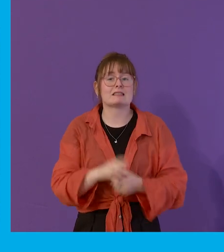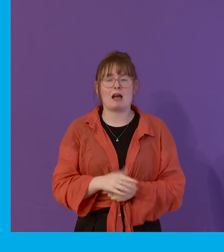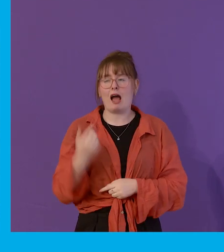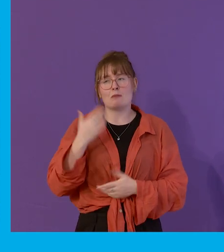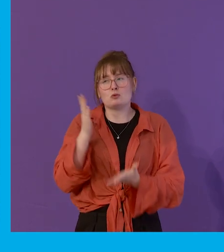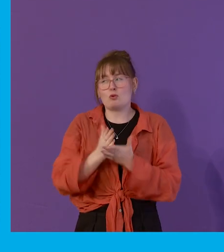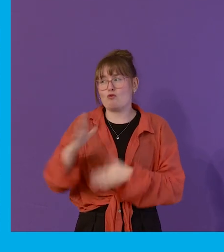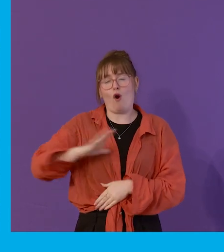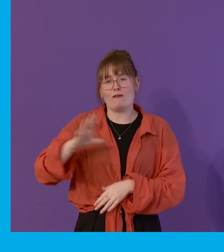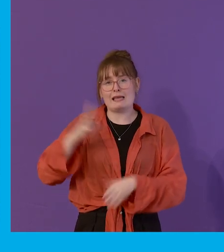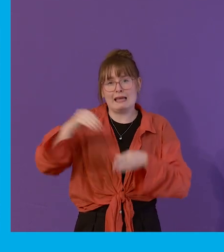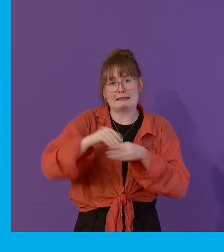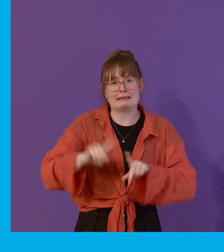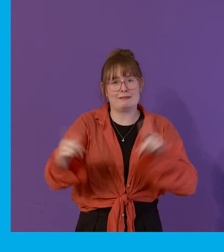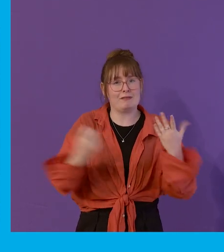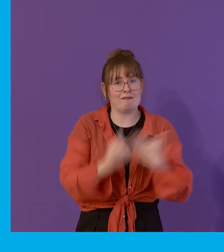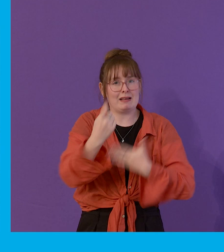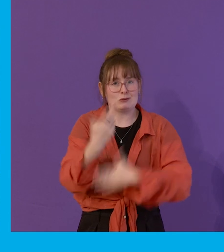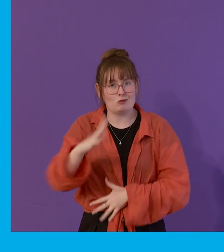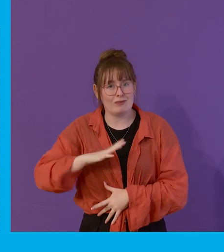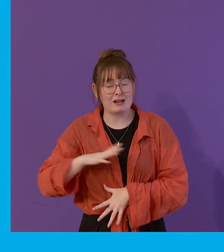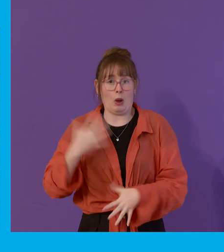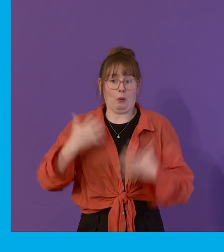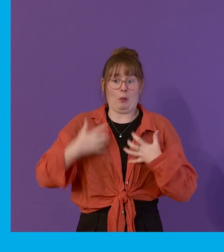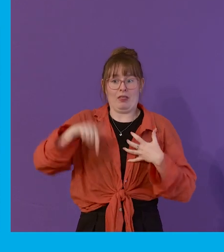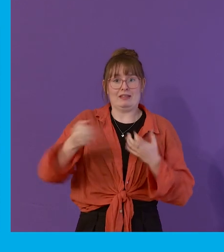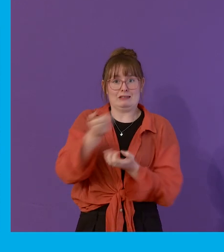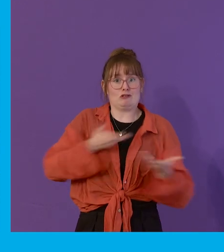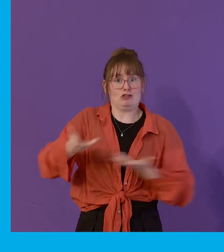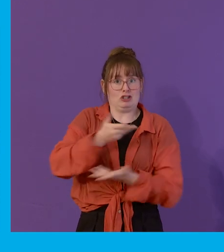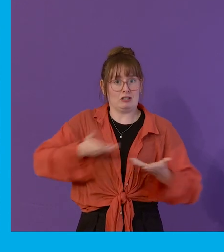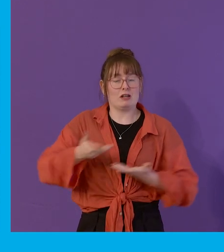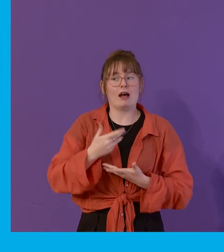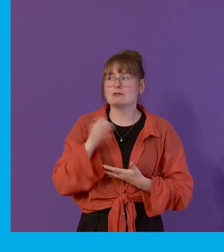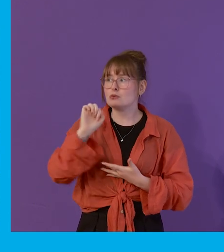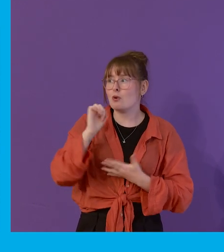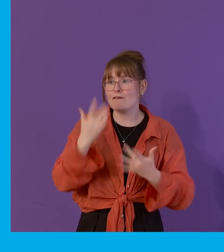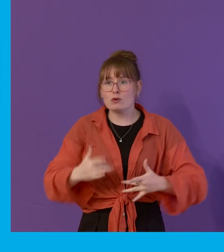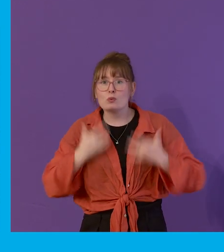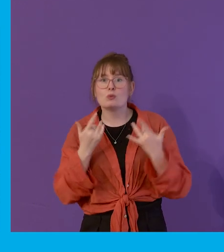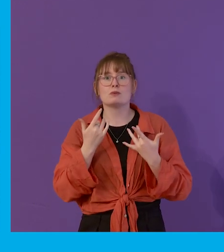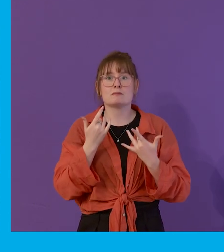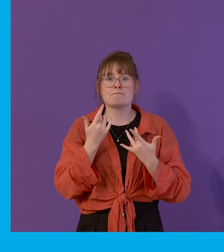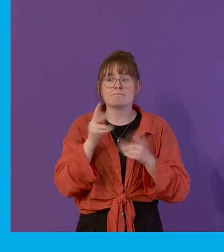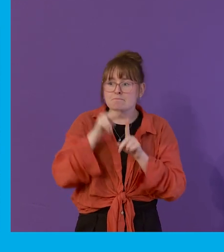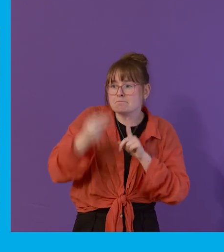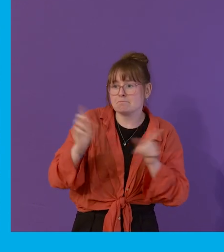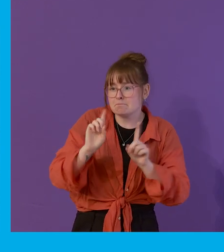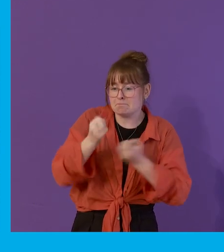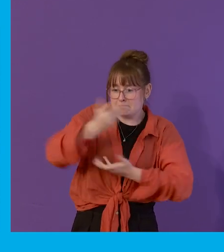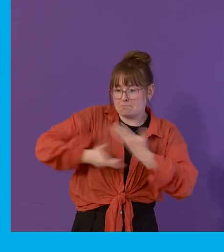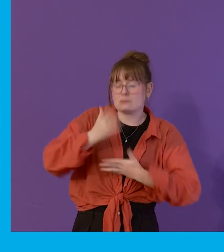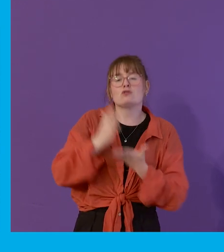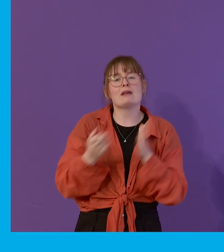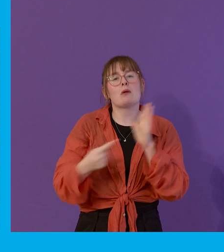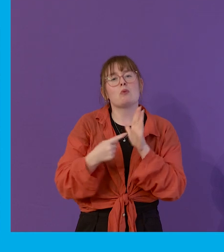already been engaging in other sessions. I look forward to this discussion and hearing people's thoughts and views. It's important that everyone is